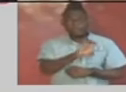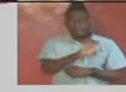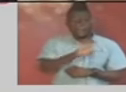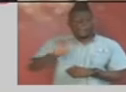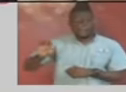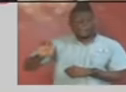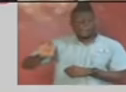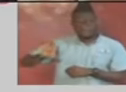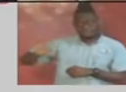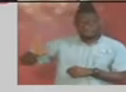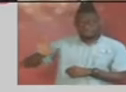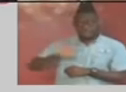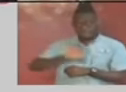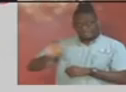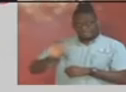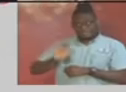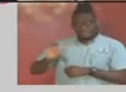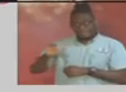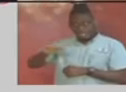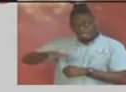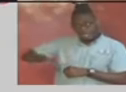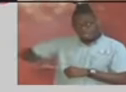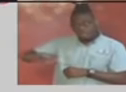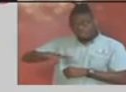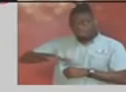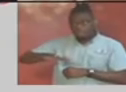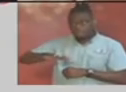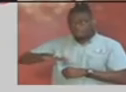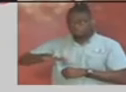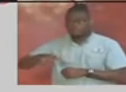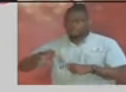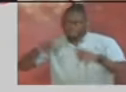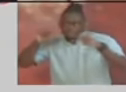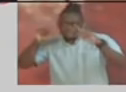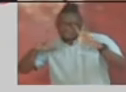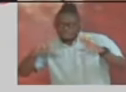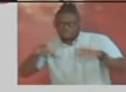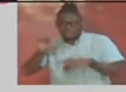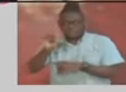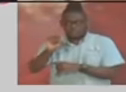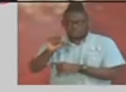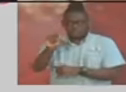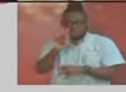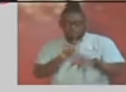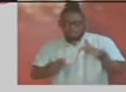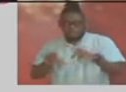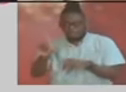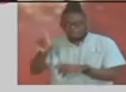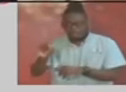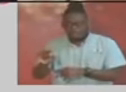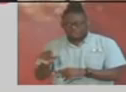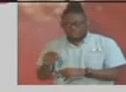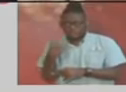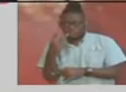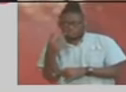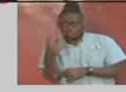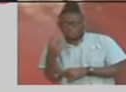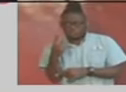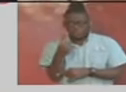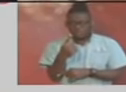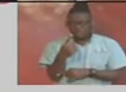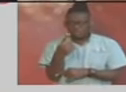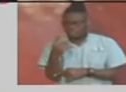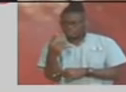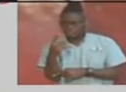acute respiratory illness type patients. They would have tested 20 persons over a 24 to 48 hour period in eastern RHA. And of all